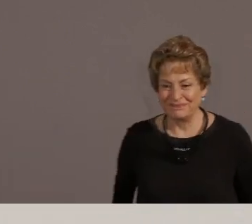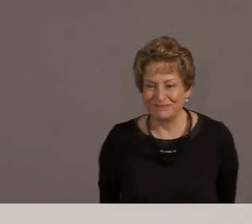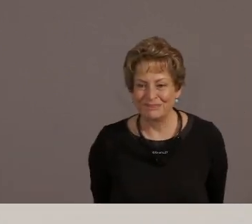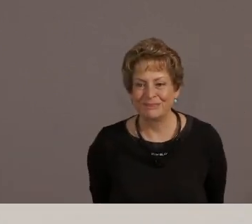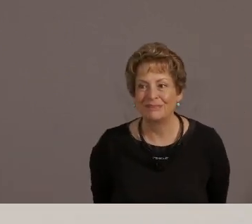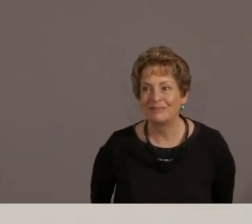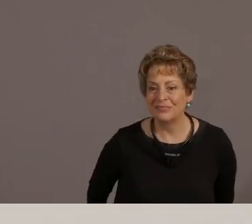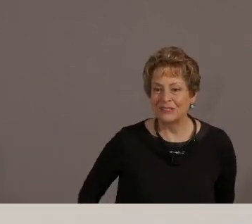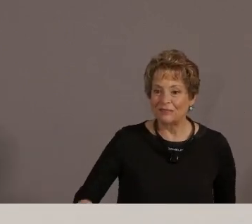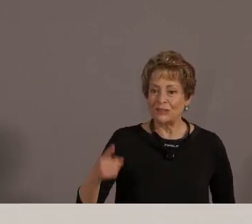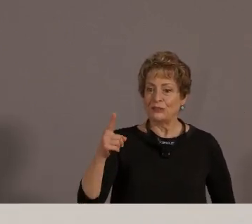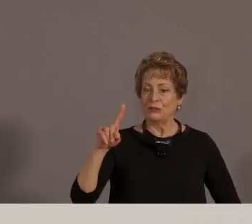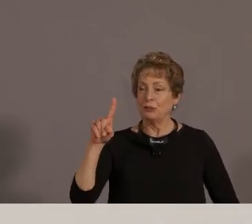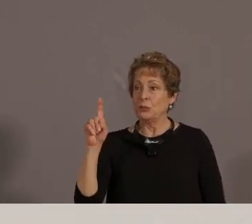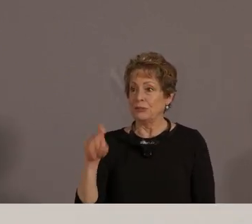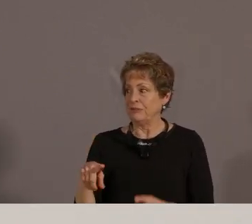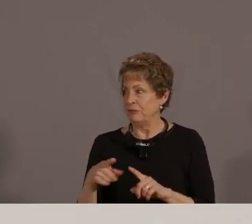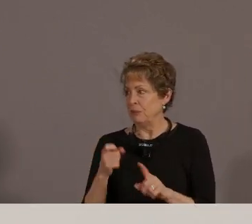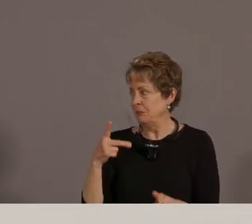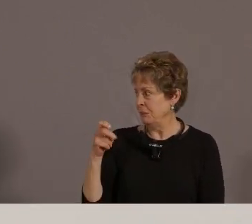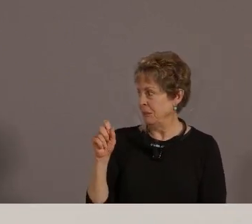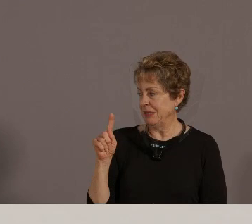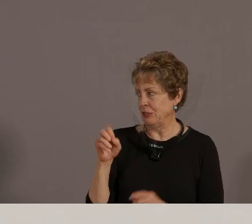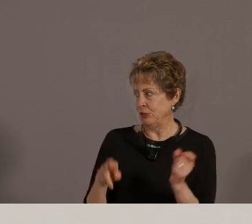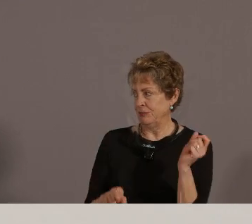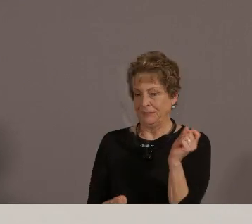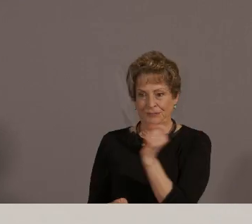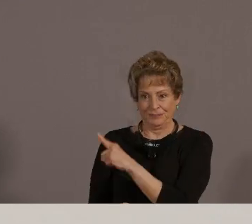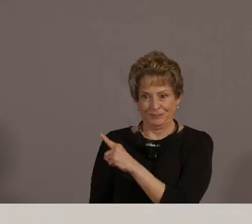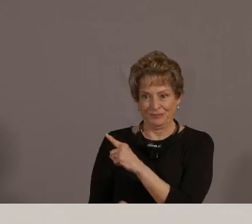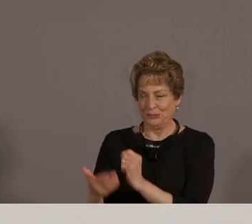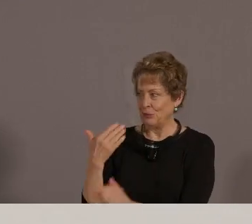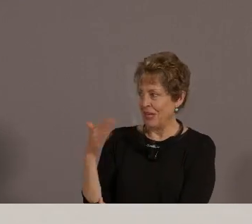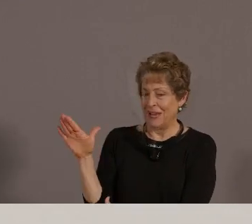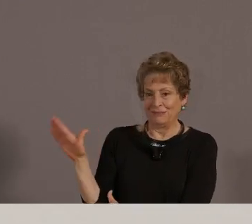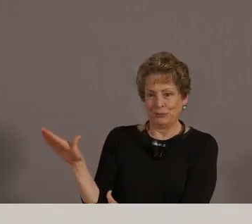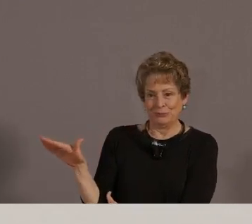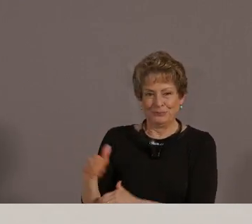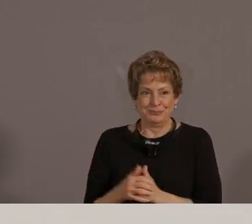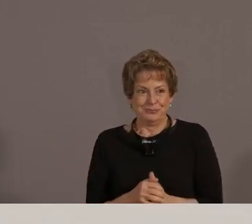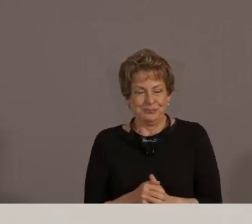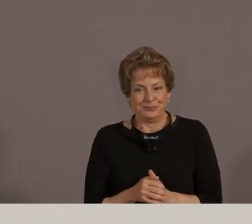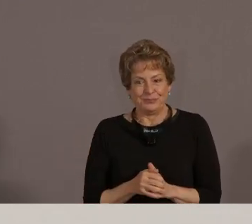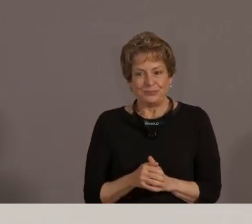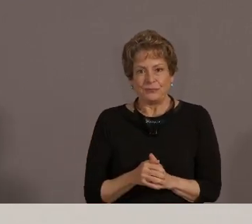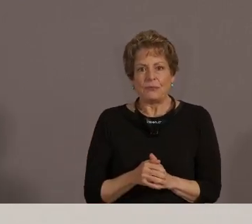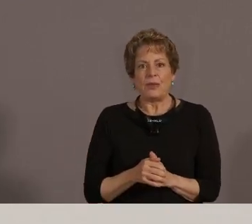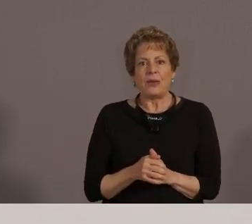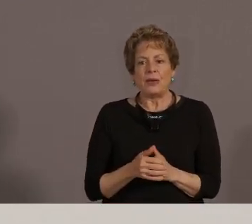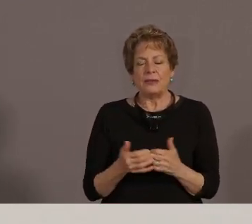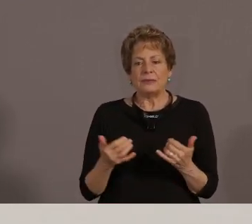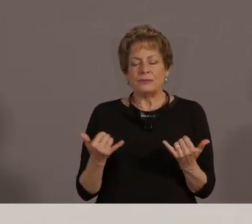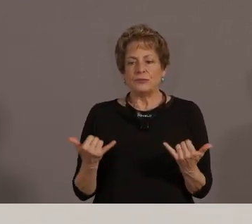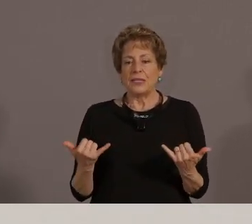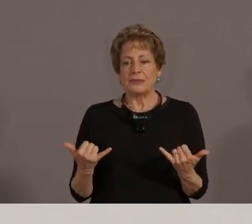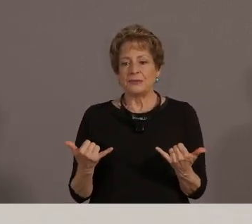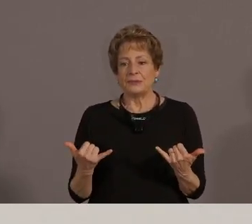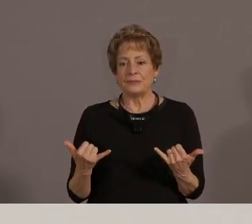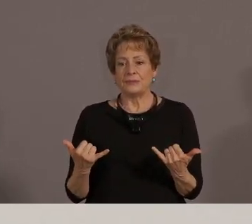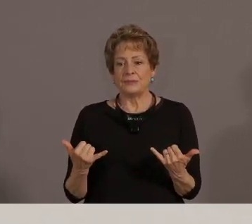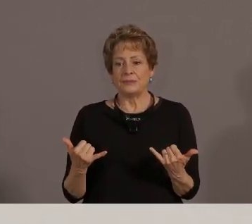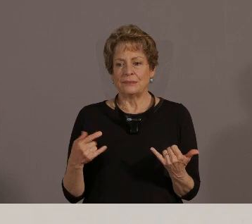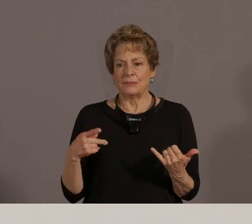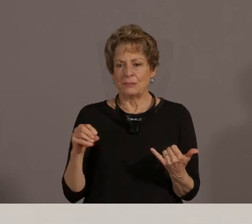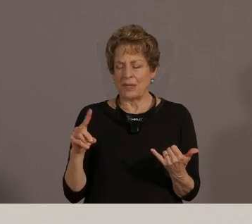Good afternoon, Dr. Christ. Thank you for your presentation. So, with the vaccinations going away in the